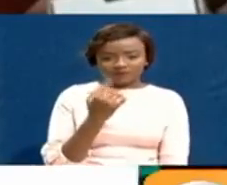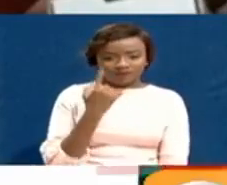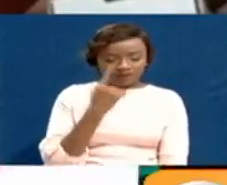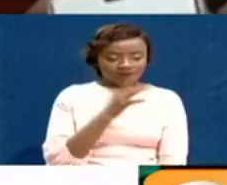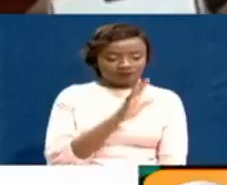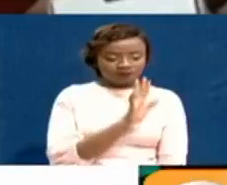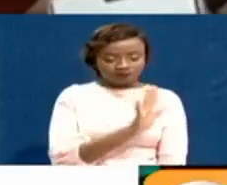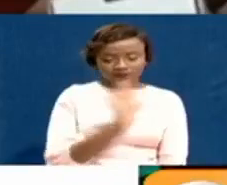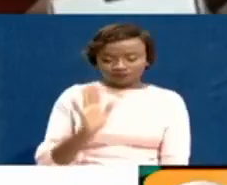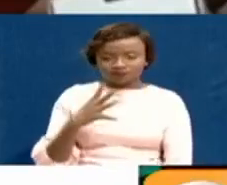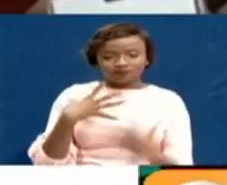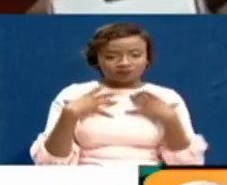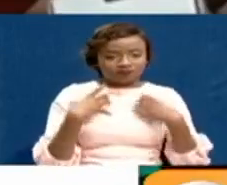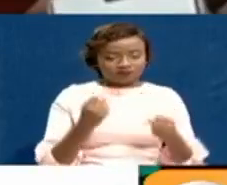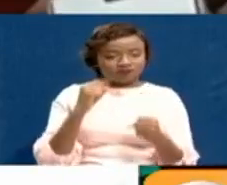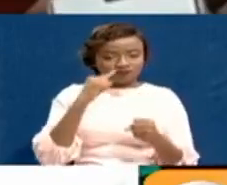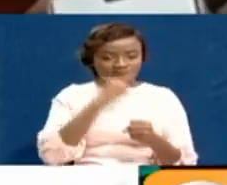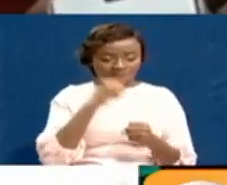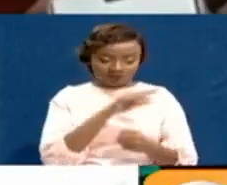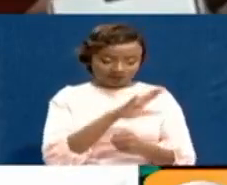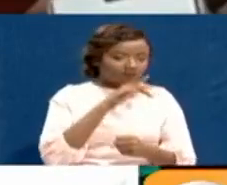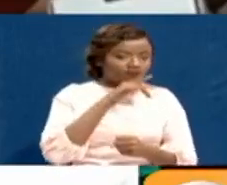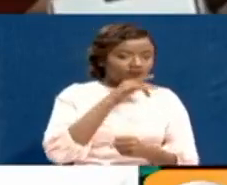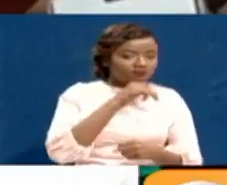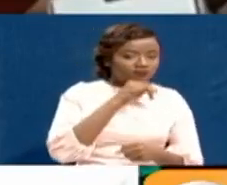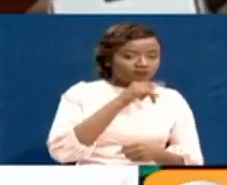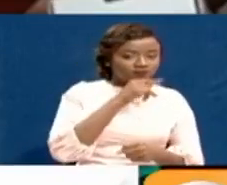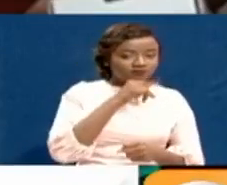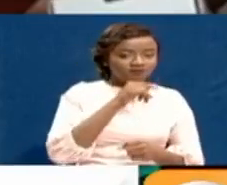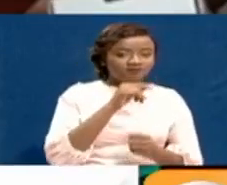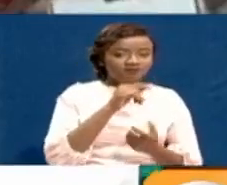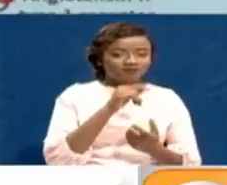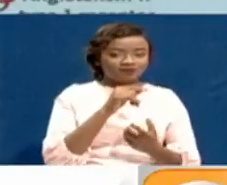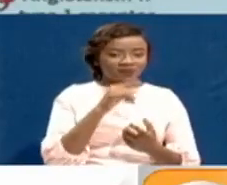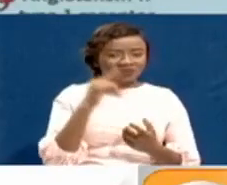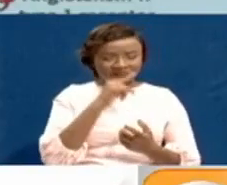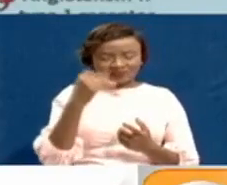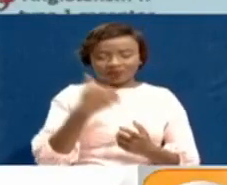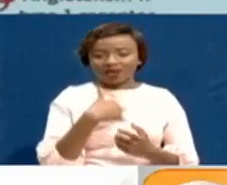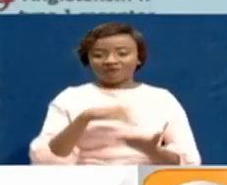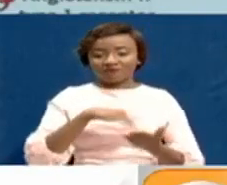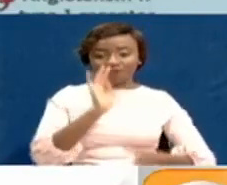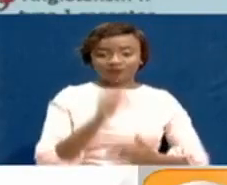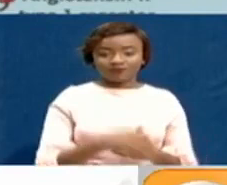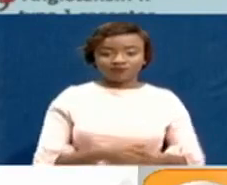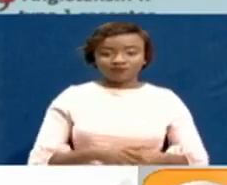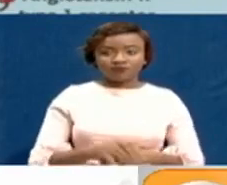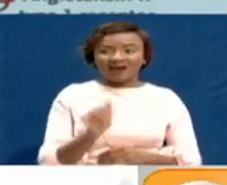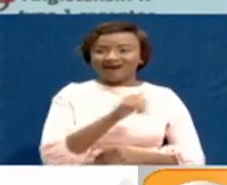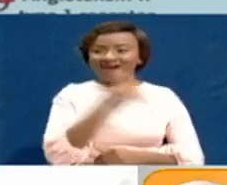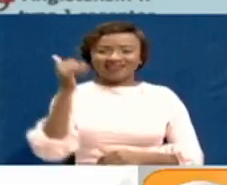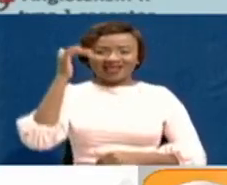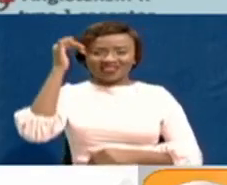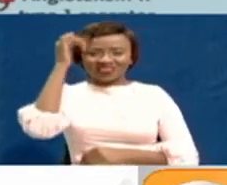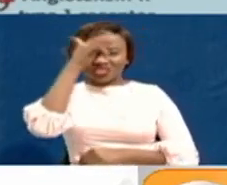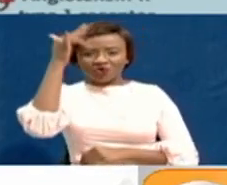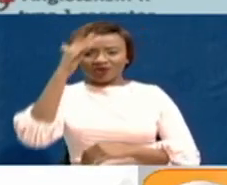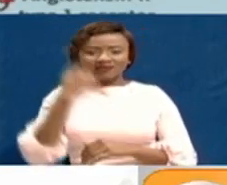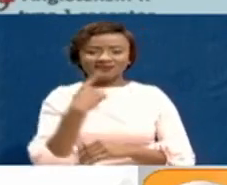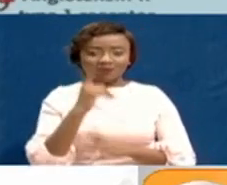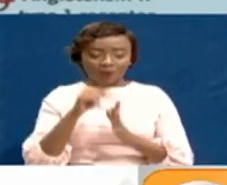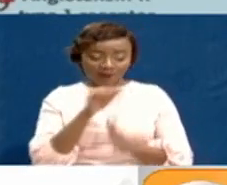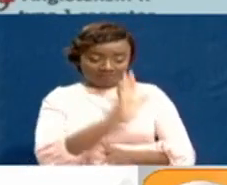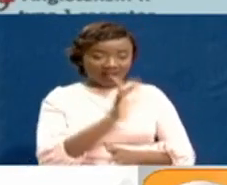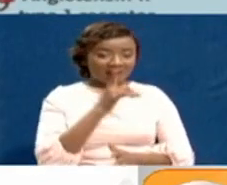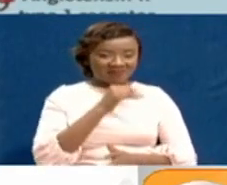risks, health risks, men take more risks. A theory being flaunted globally is that men,